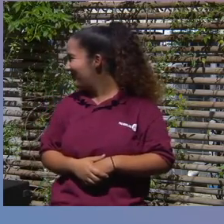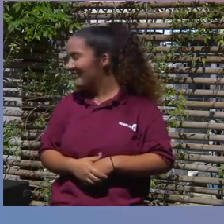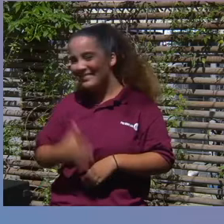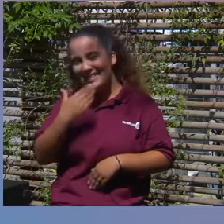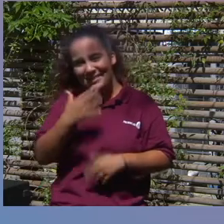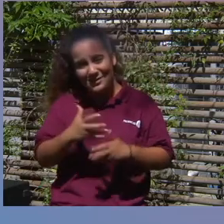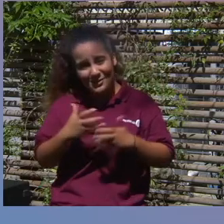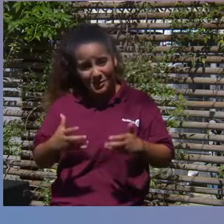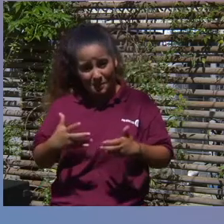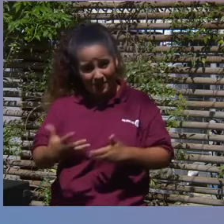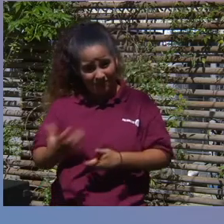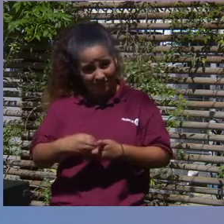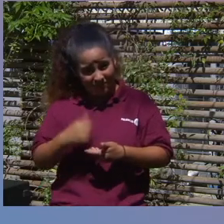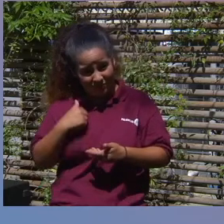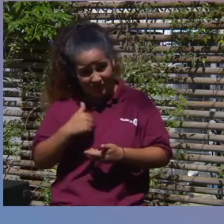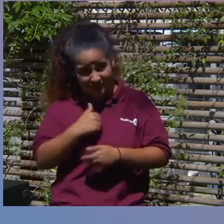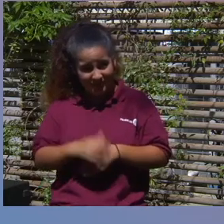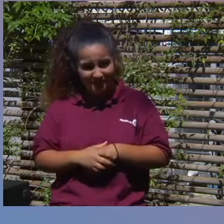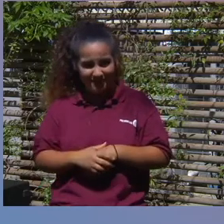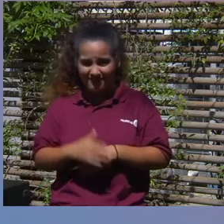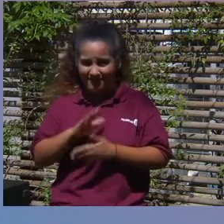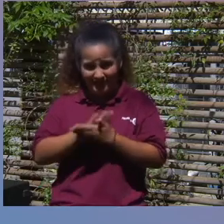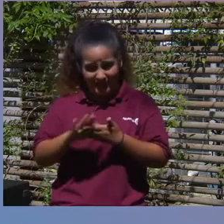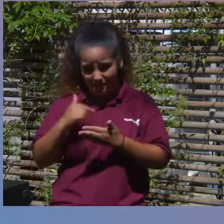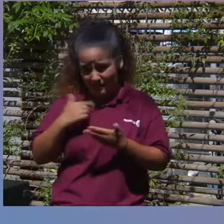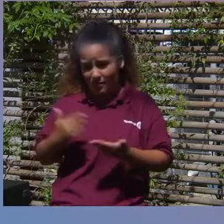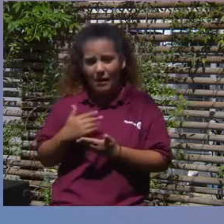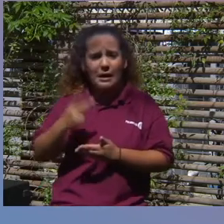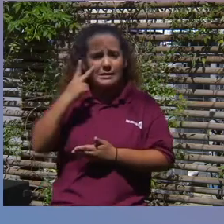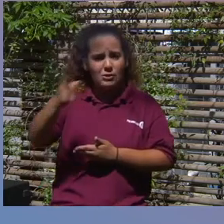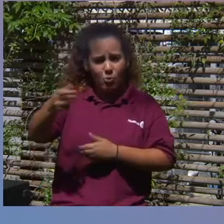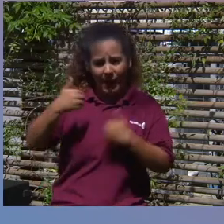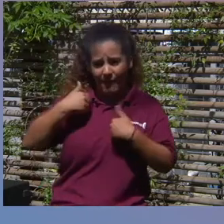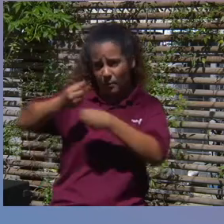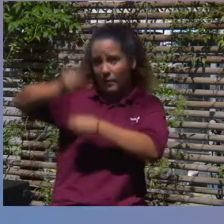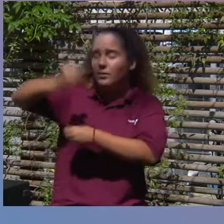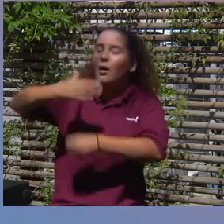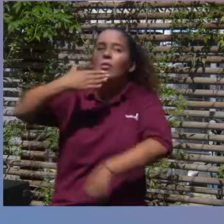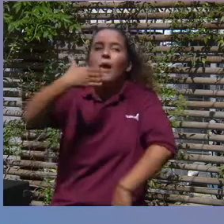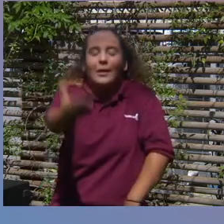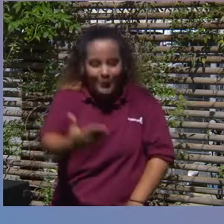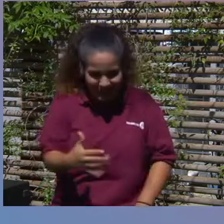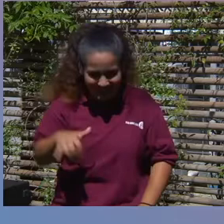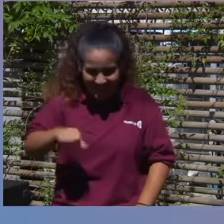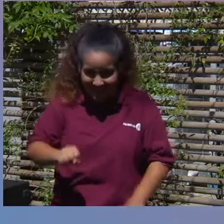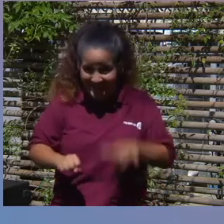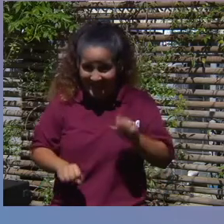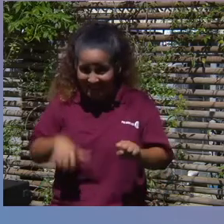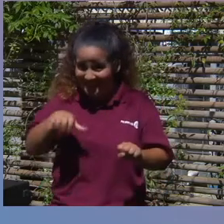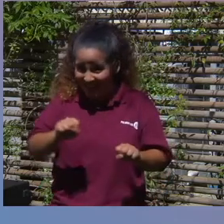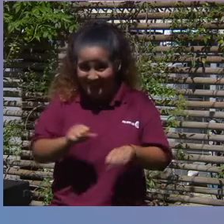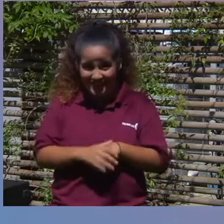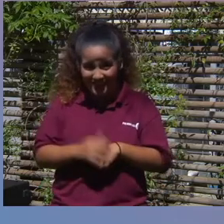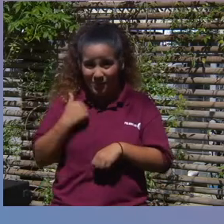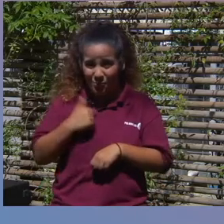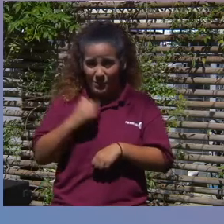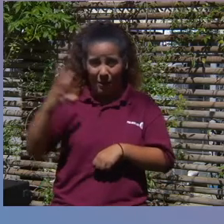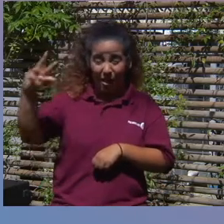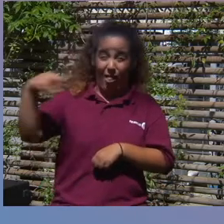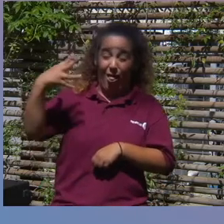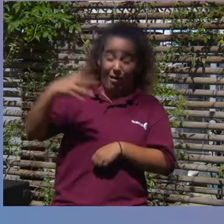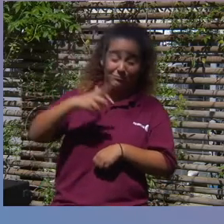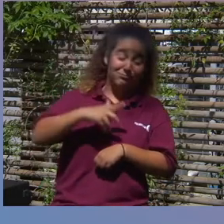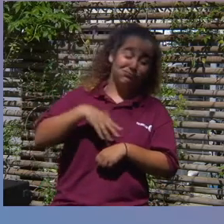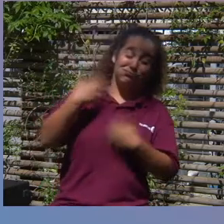much for being with us today. Nice to be here. I see y'all got the umbrellas out. Thank you for this. Yes, yes, yes. We was like, we're not going to get sunburned and